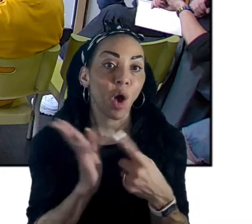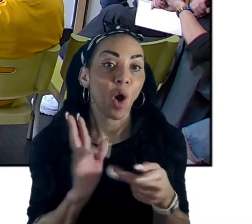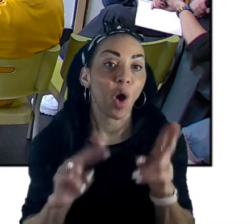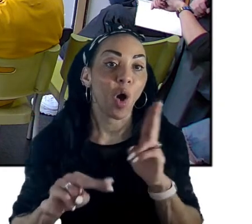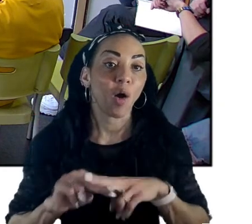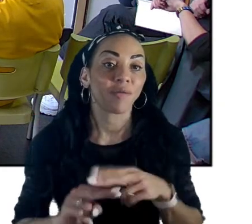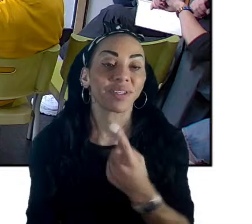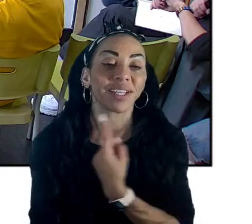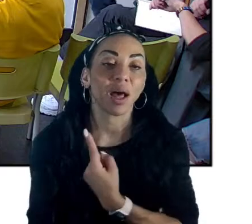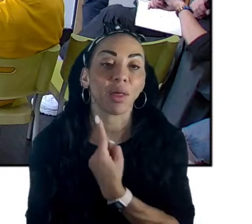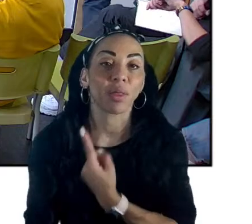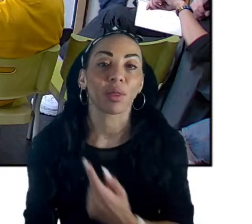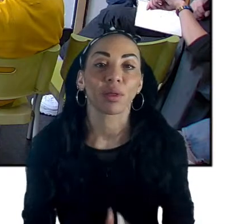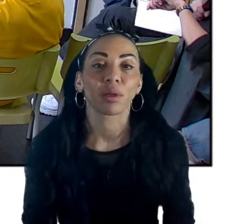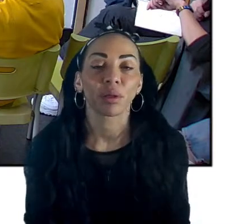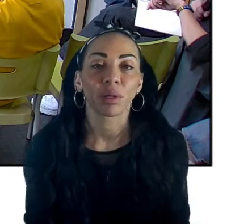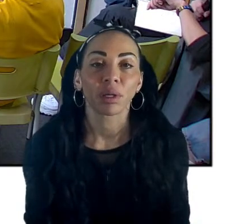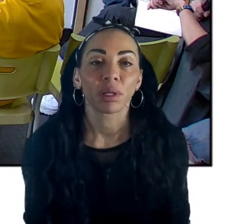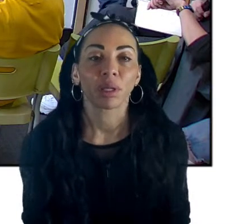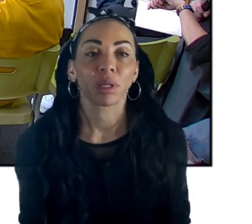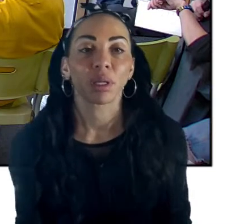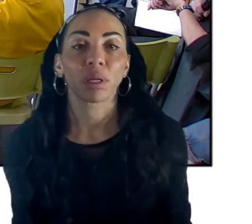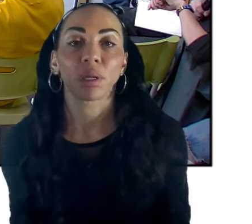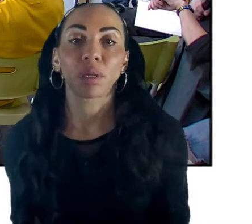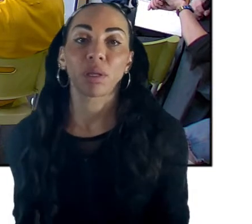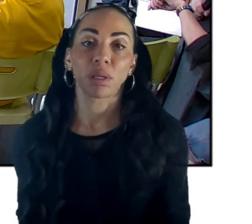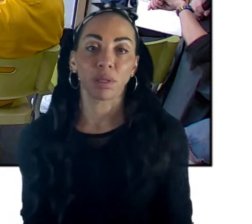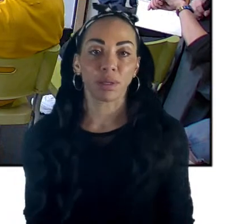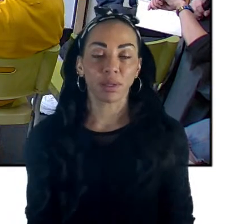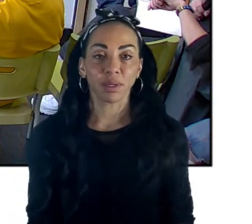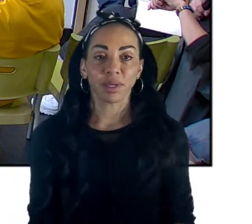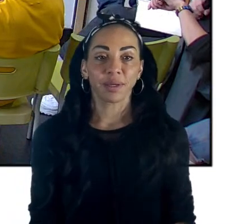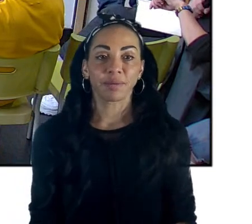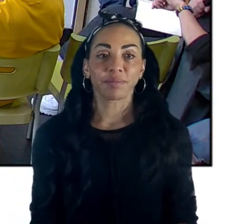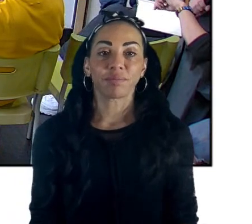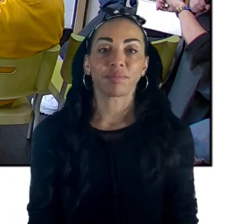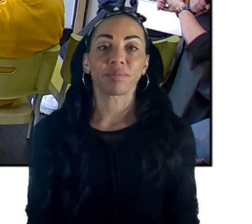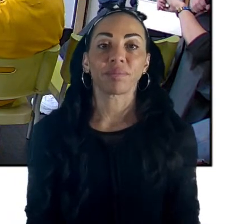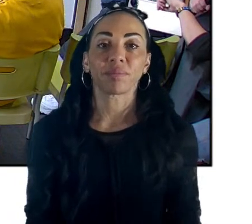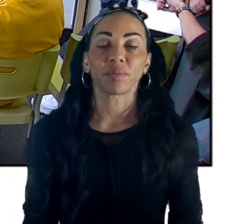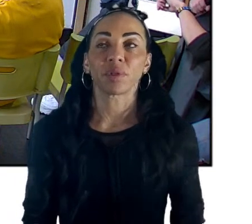is the Goffman. author's name. Goffman. Oh, Goffman. Irving Goffman.